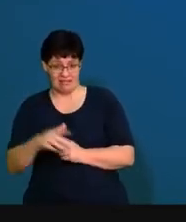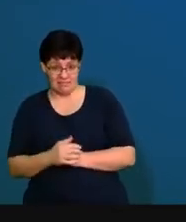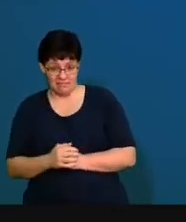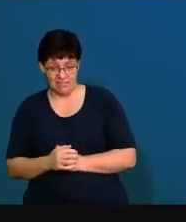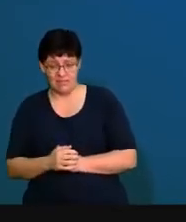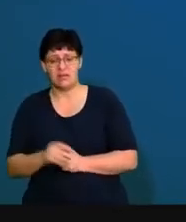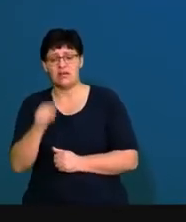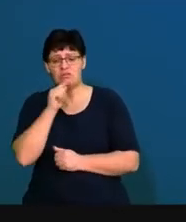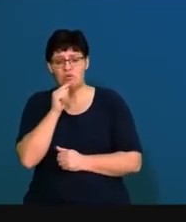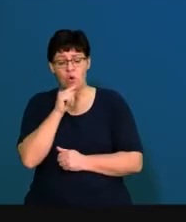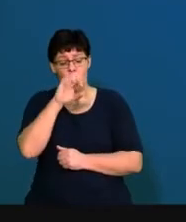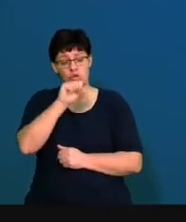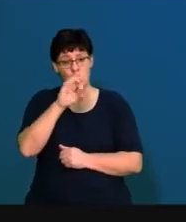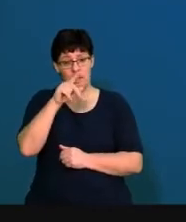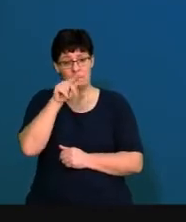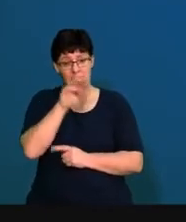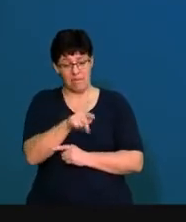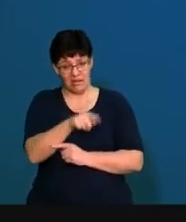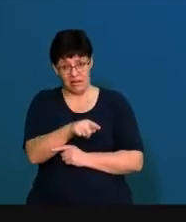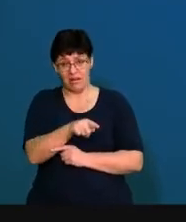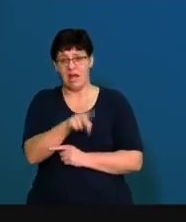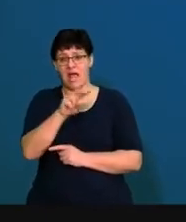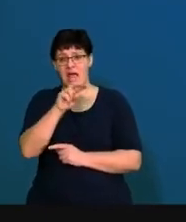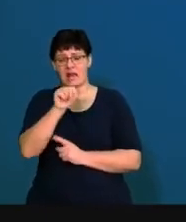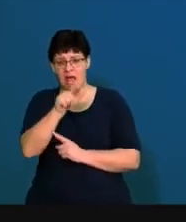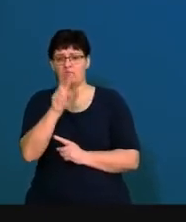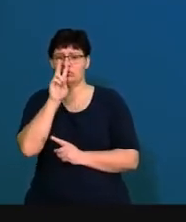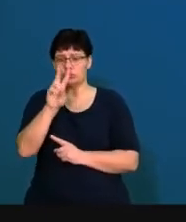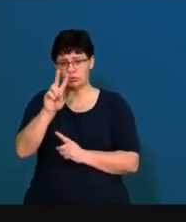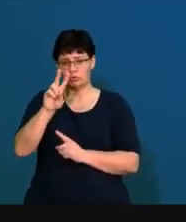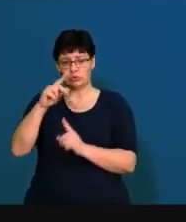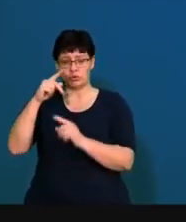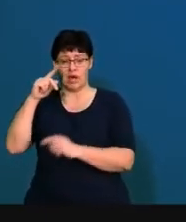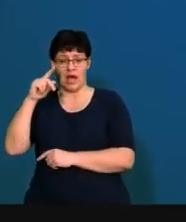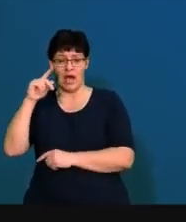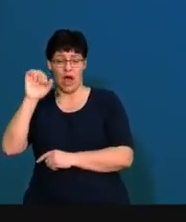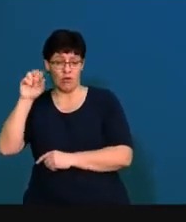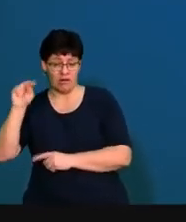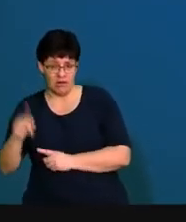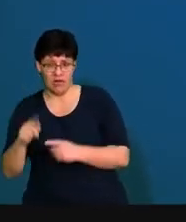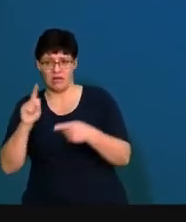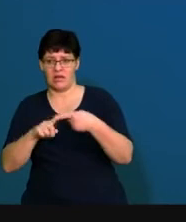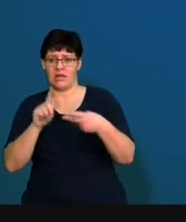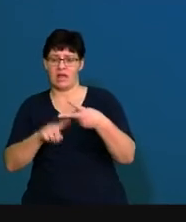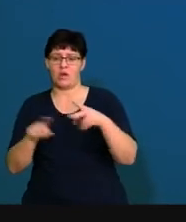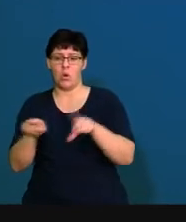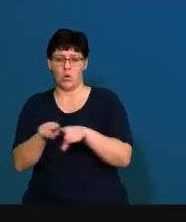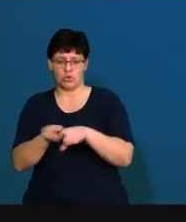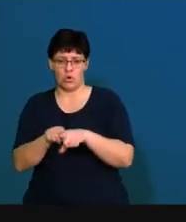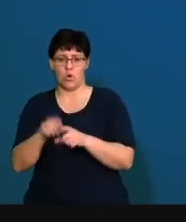important here is that the sodium chloride, which contains the 2 ions, the chloride as well as